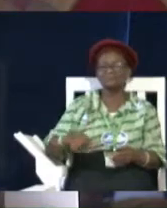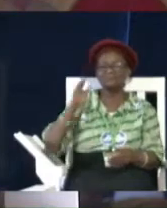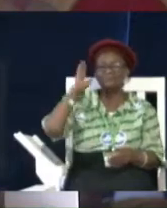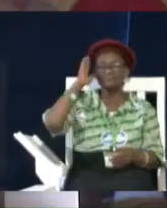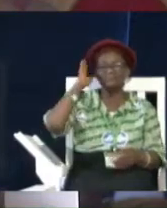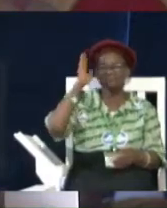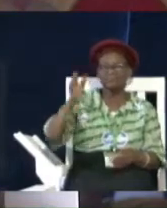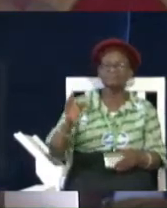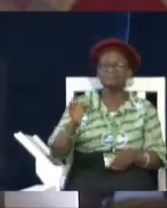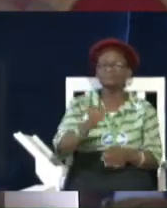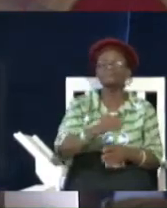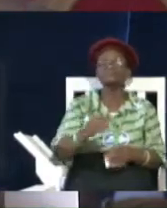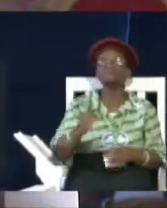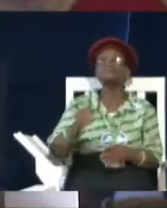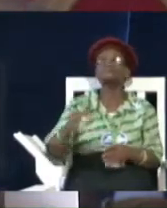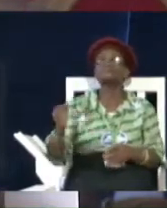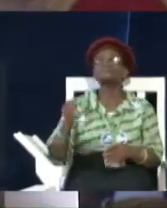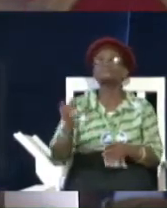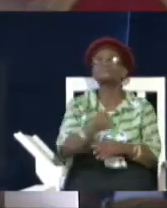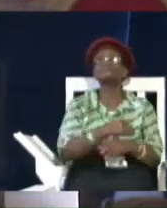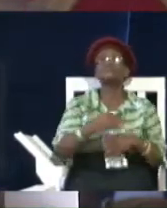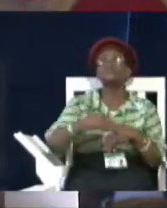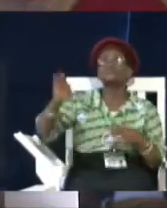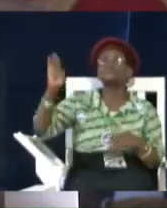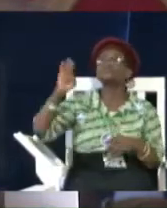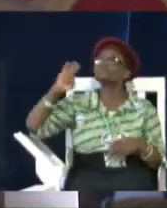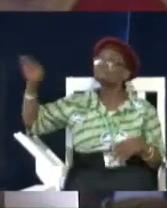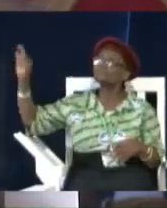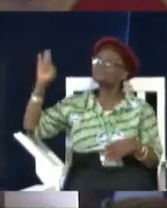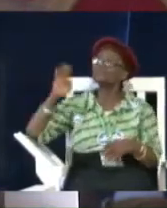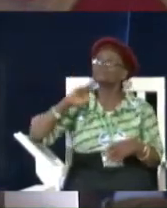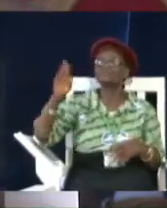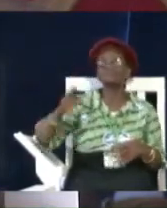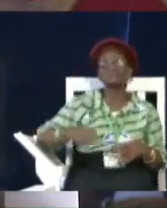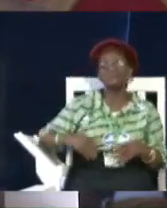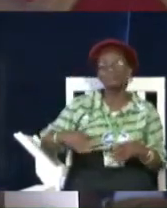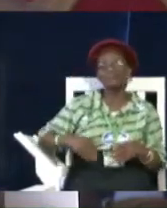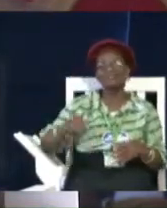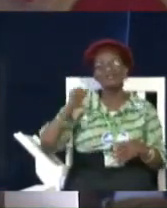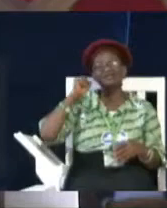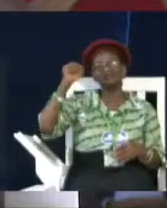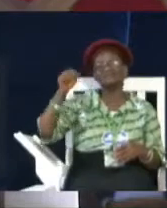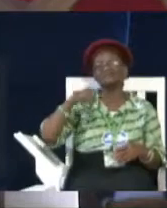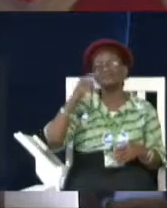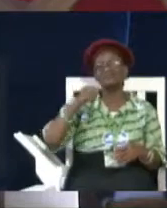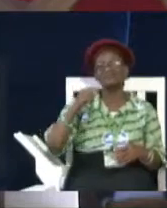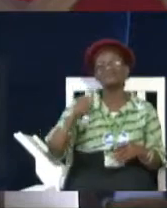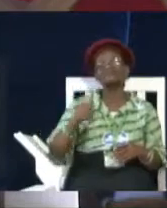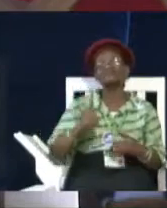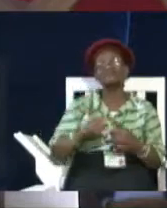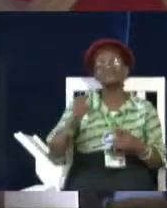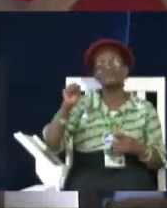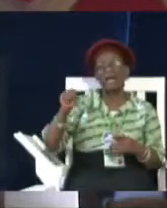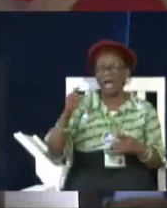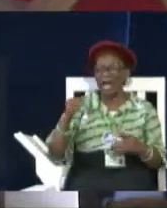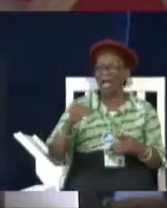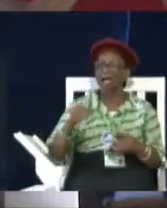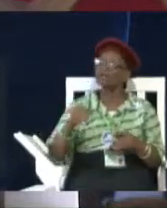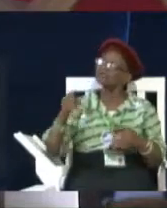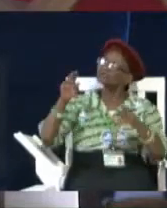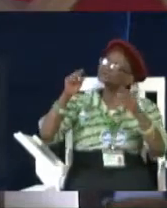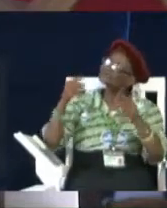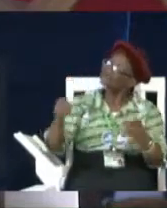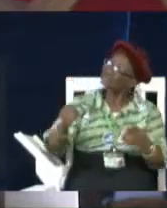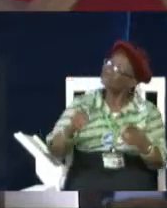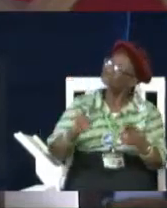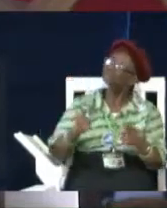And she said to them, but the Congress is next week.